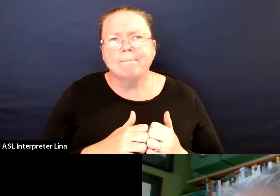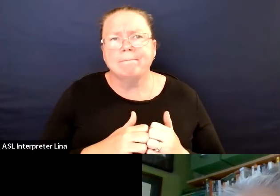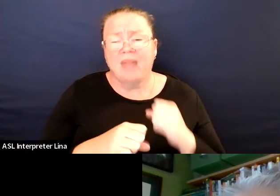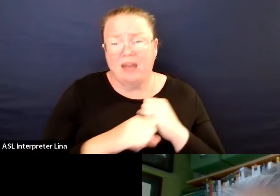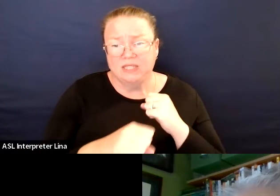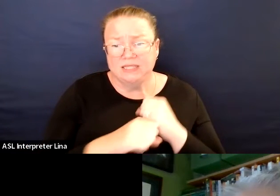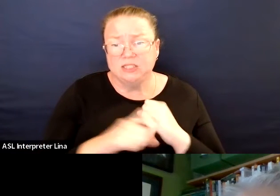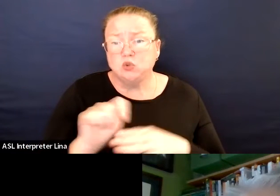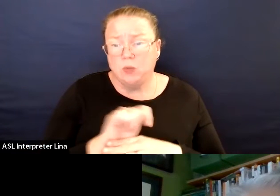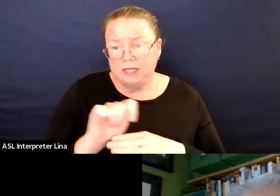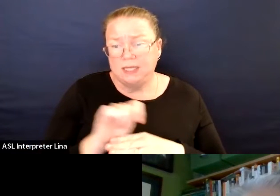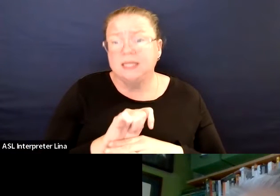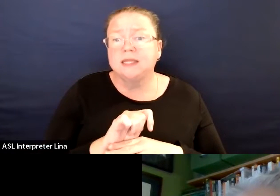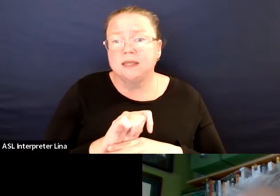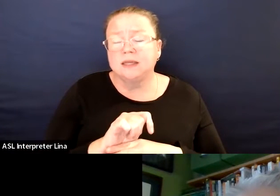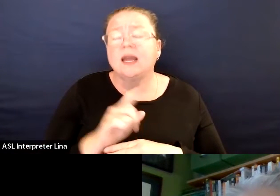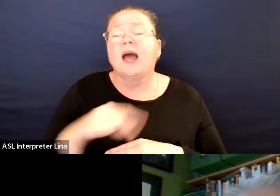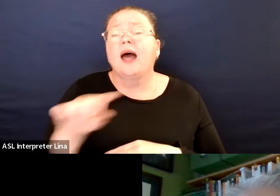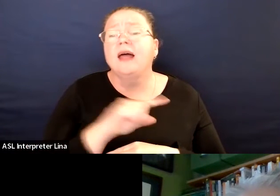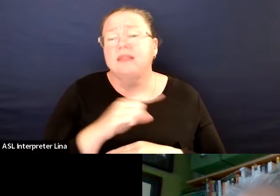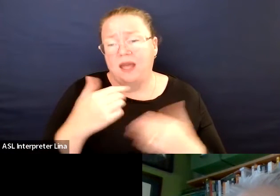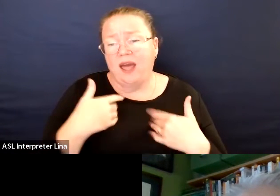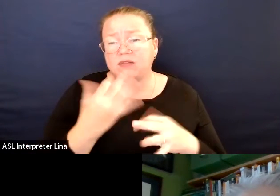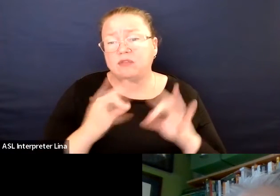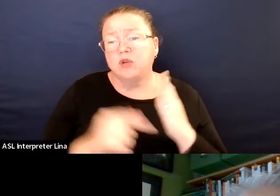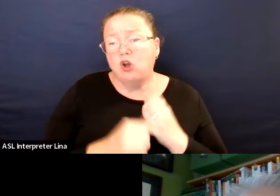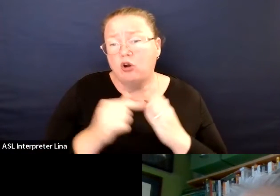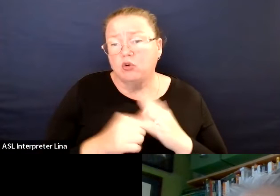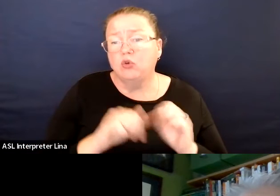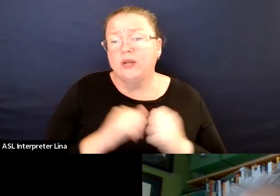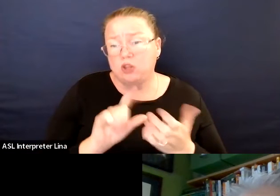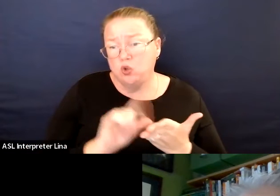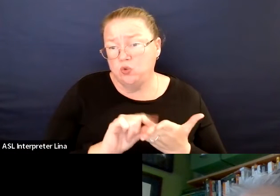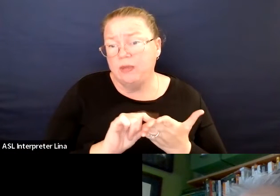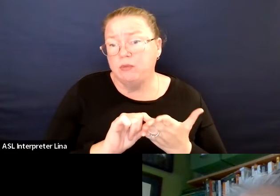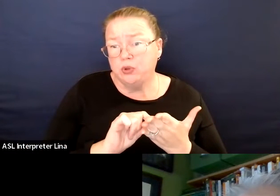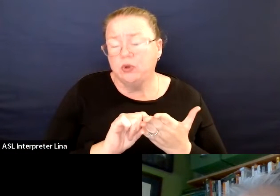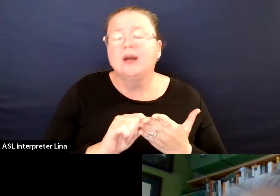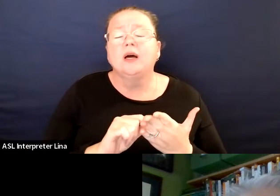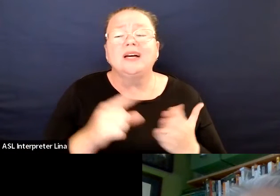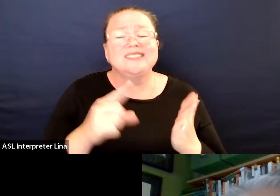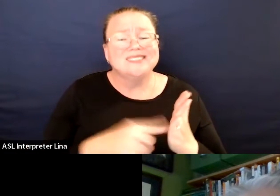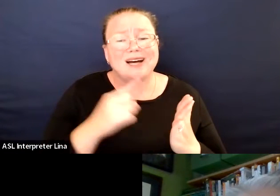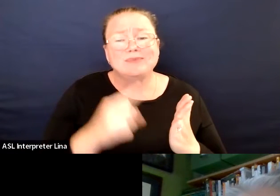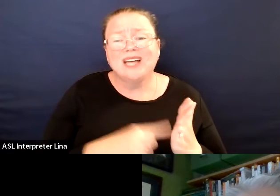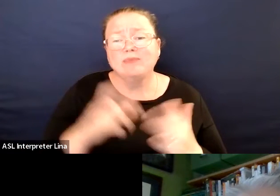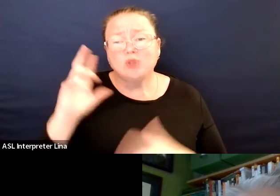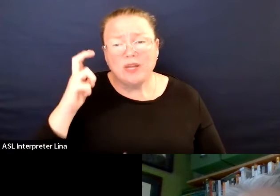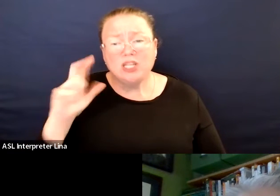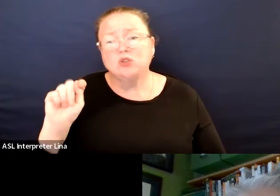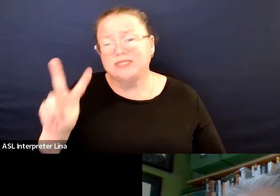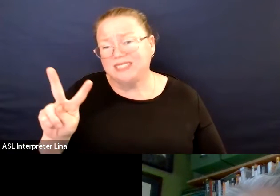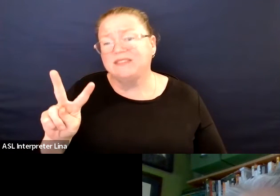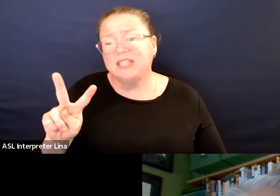advocacy training, they ran a free article in the newspaper. Sometimes radio and